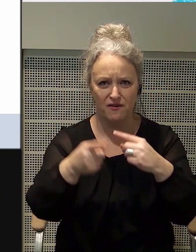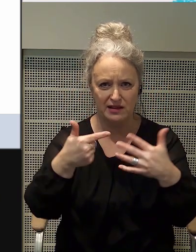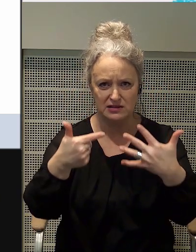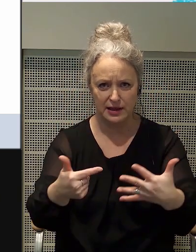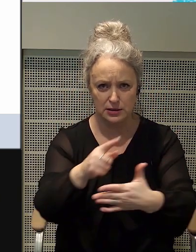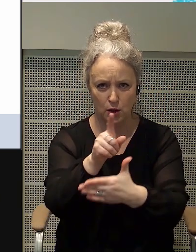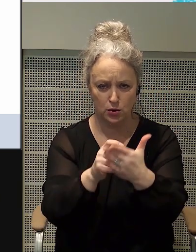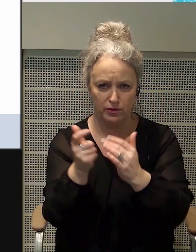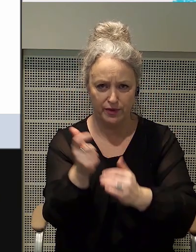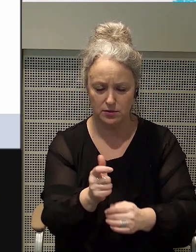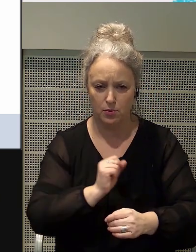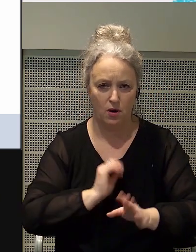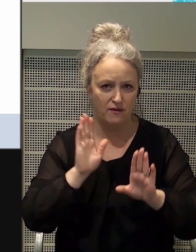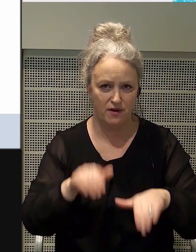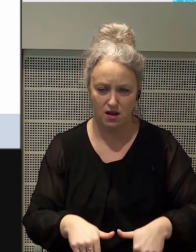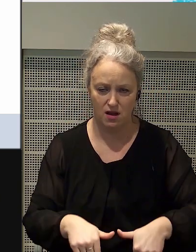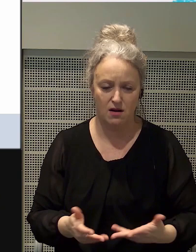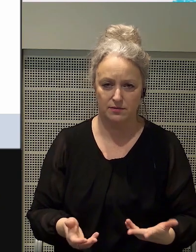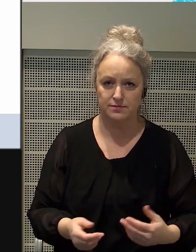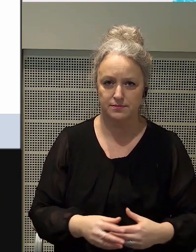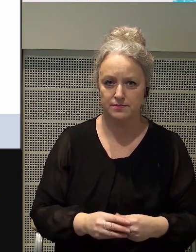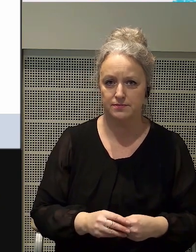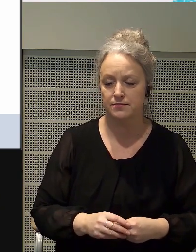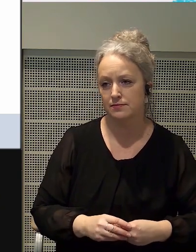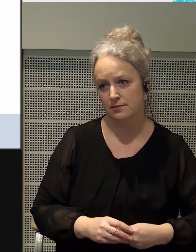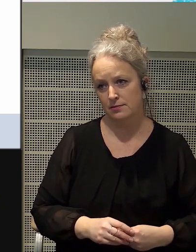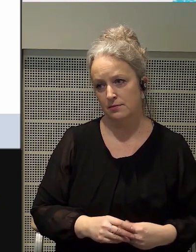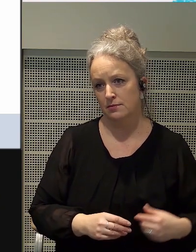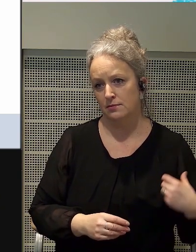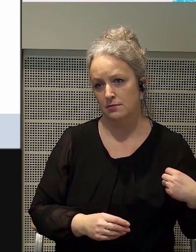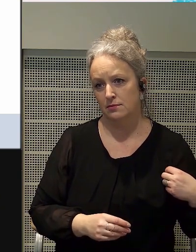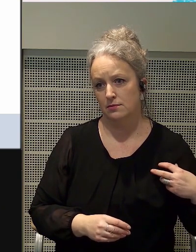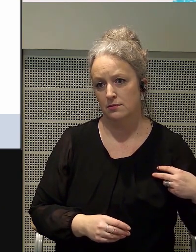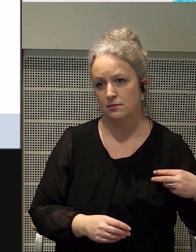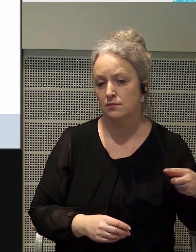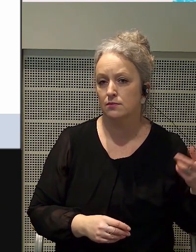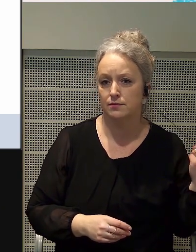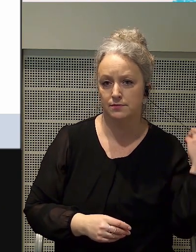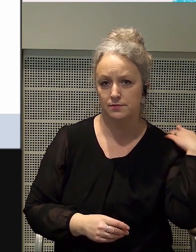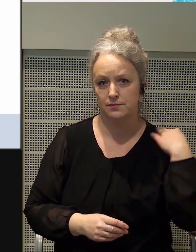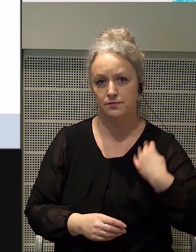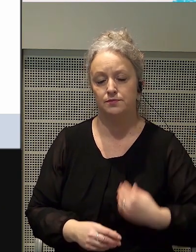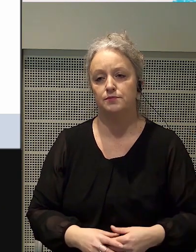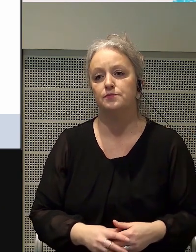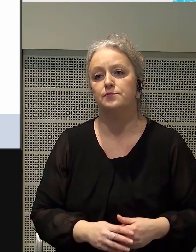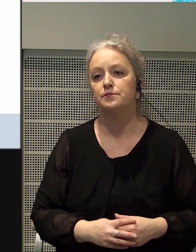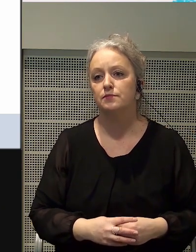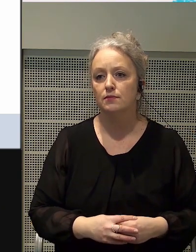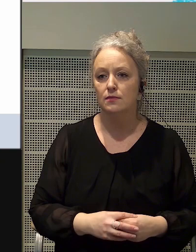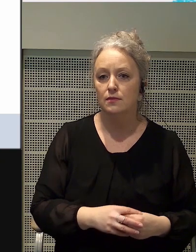the development of the PROMIS system, Lotte Haverman from the Amsterdam UMC. And you can see there's